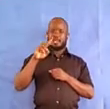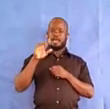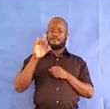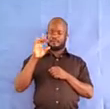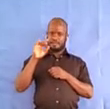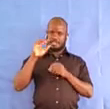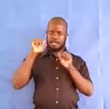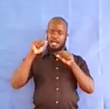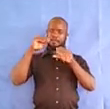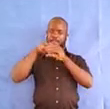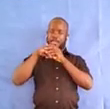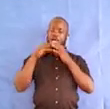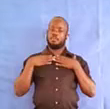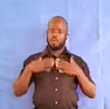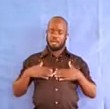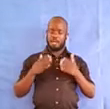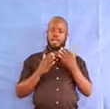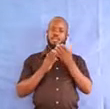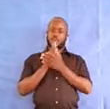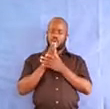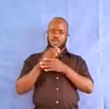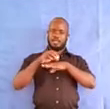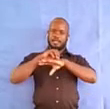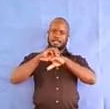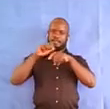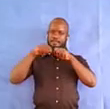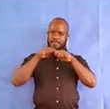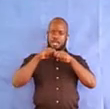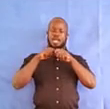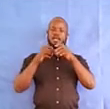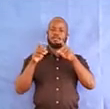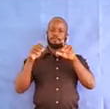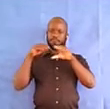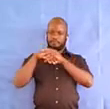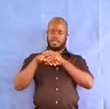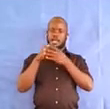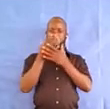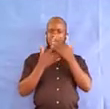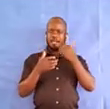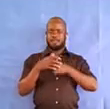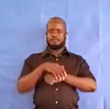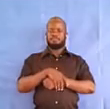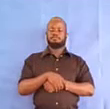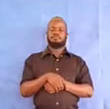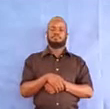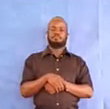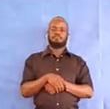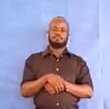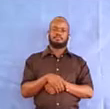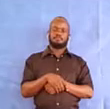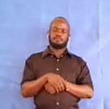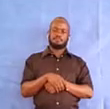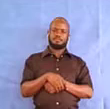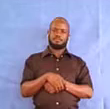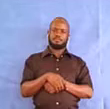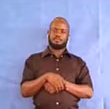person. HIV-infected fluids can enter a person's body through breaks in the skin and enter the blood.